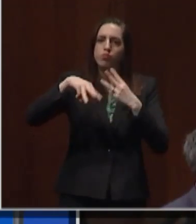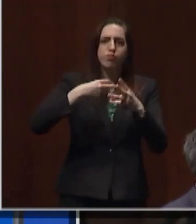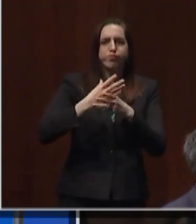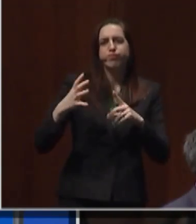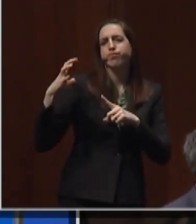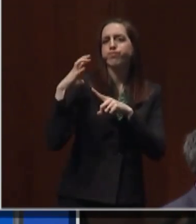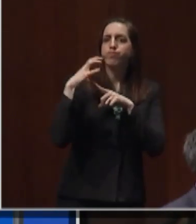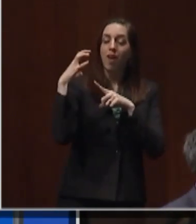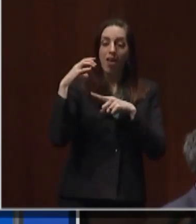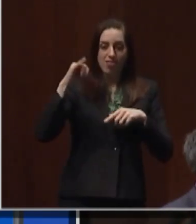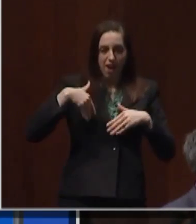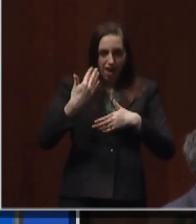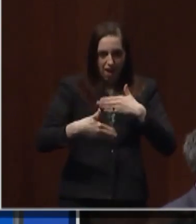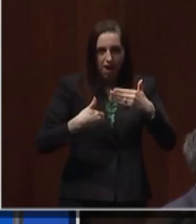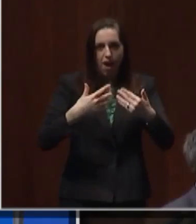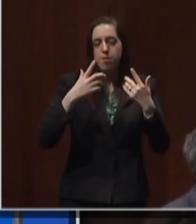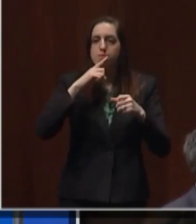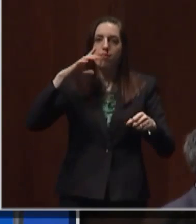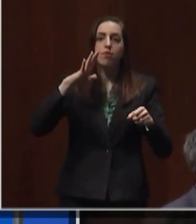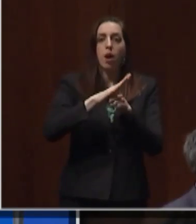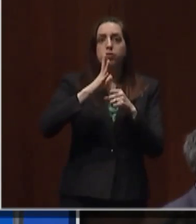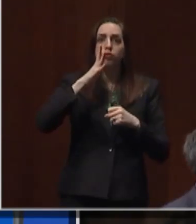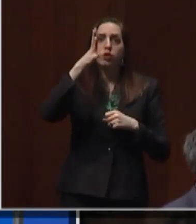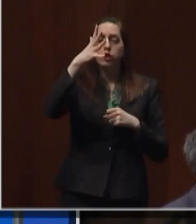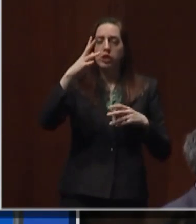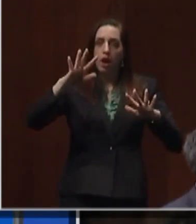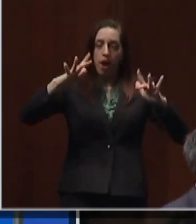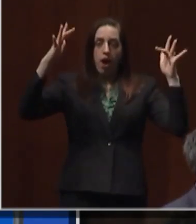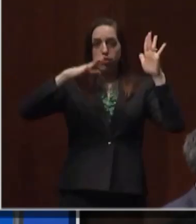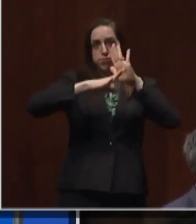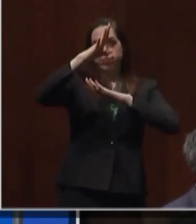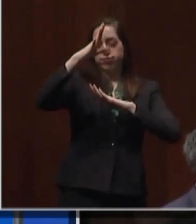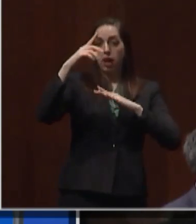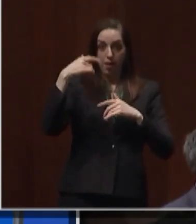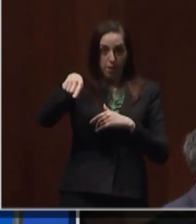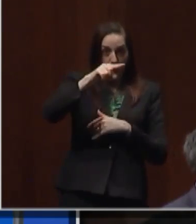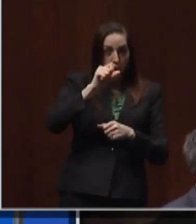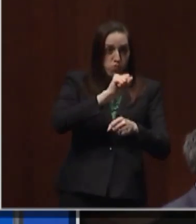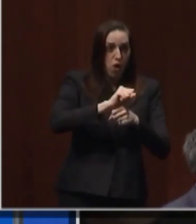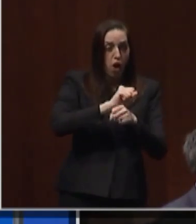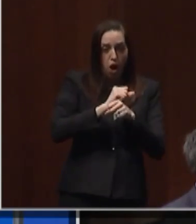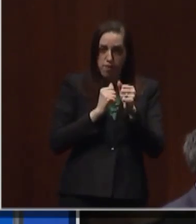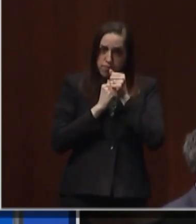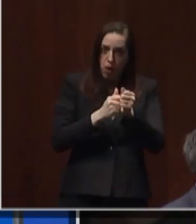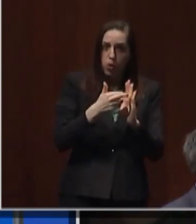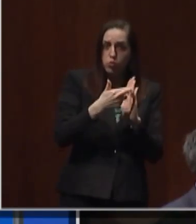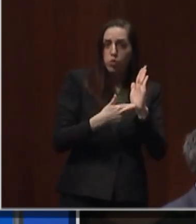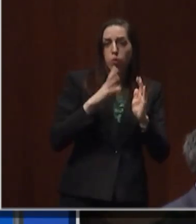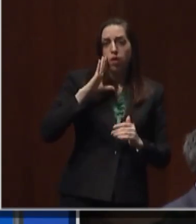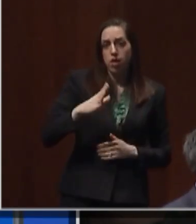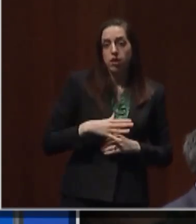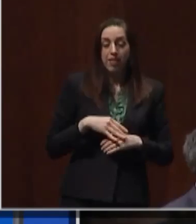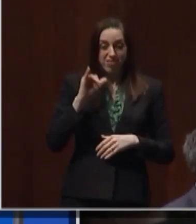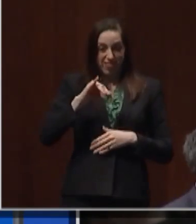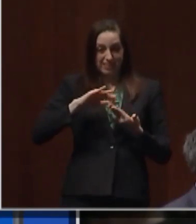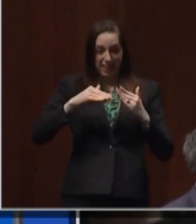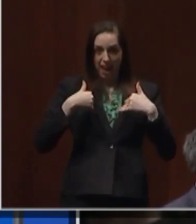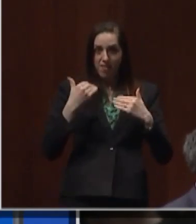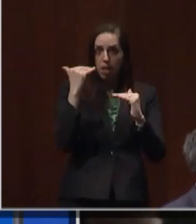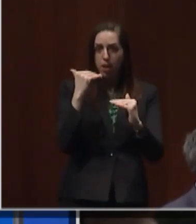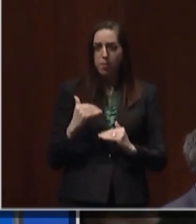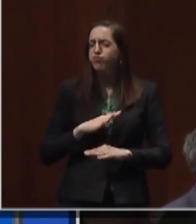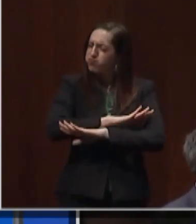great past with the promise of an even brighter future for those that work hard and play by the rules. A city with no